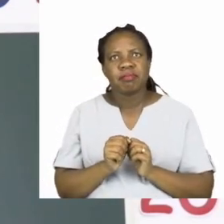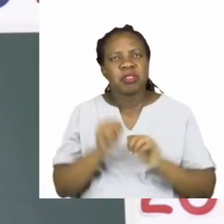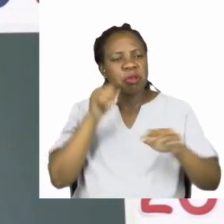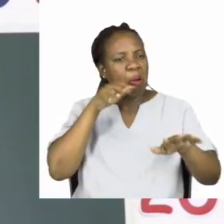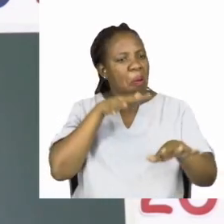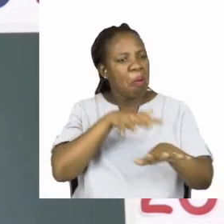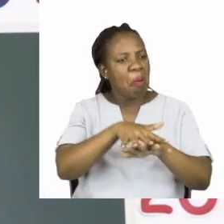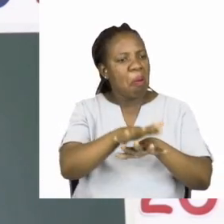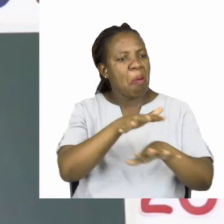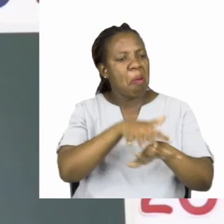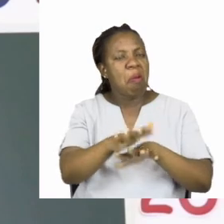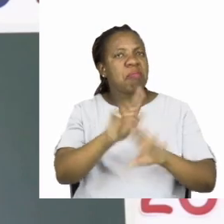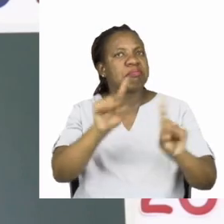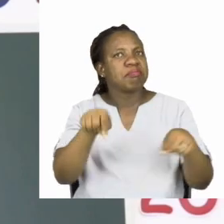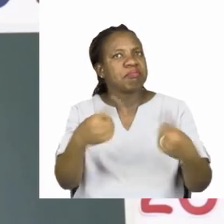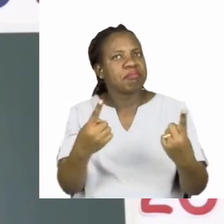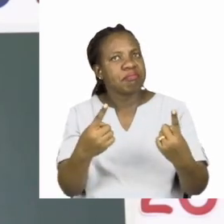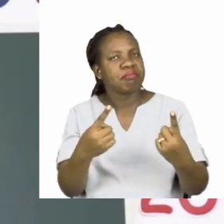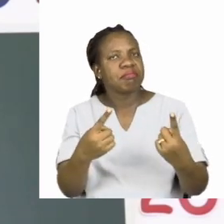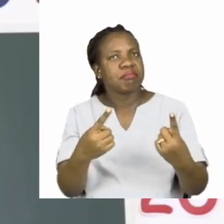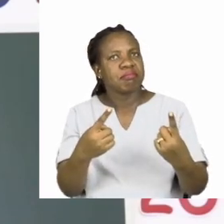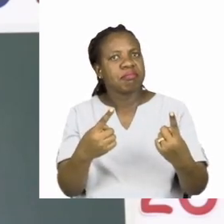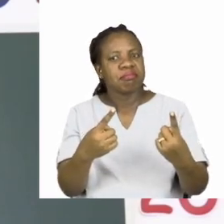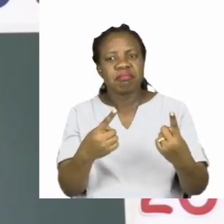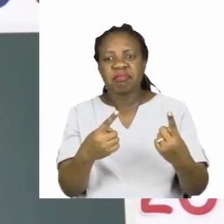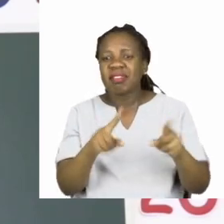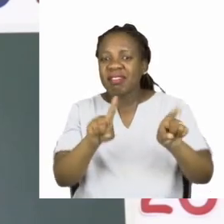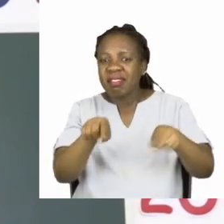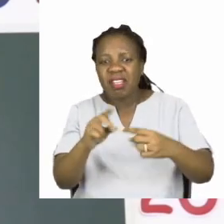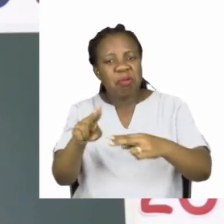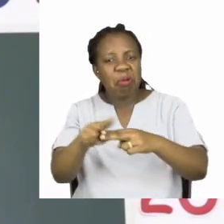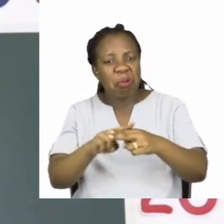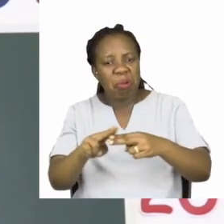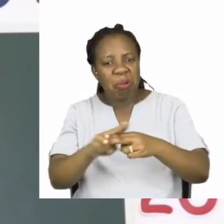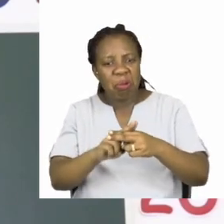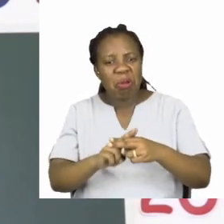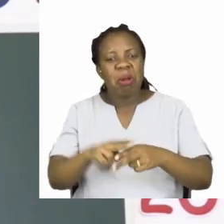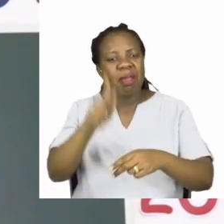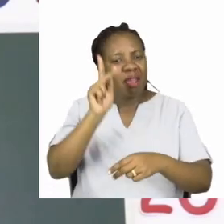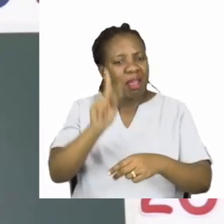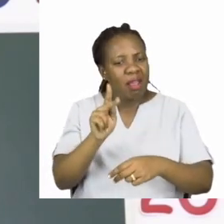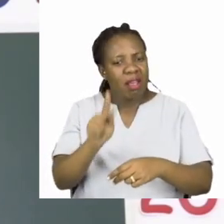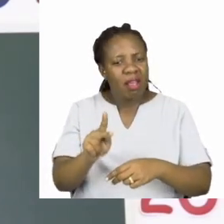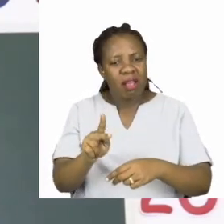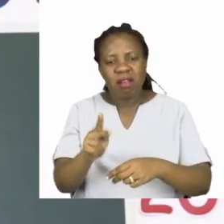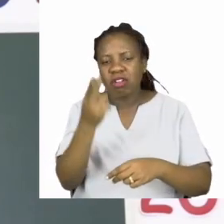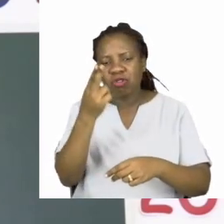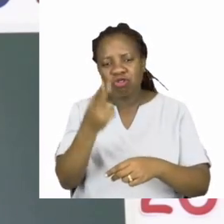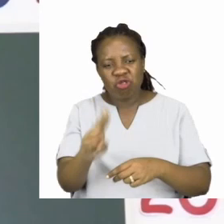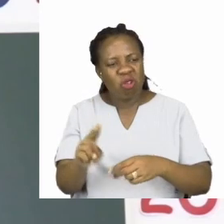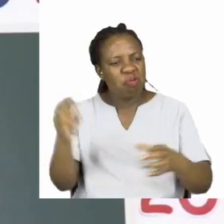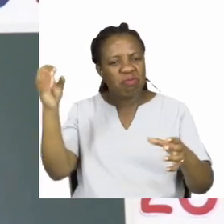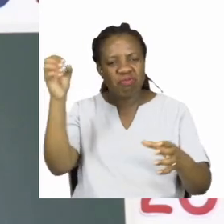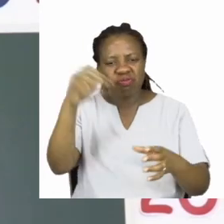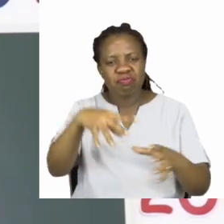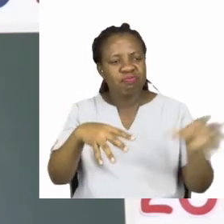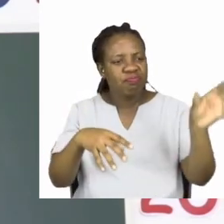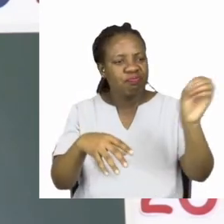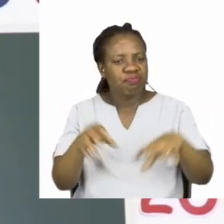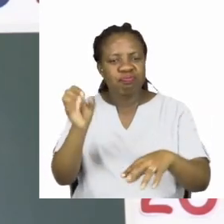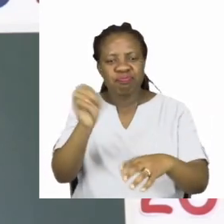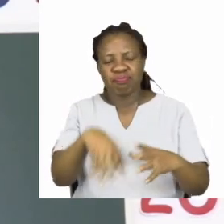waste material. Things that are no longer needed, that need to be thrown away. That is the